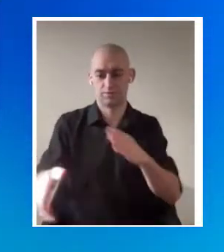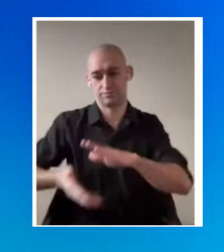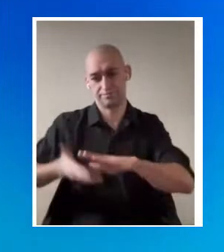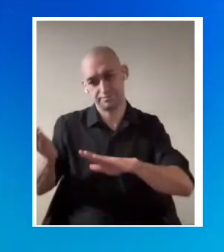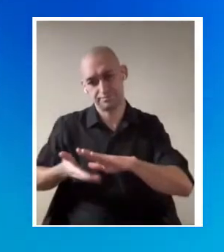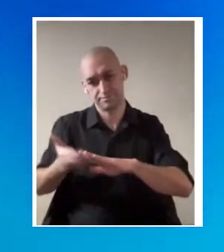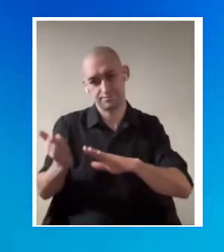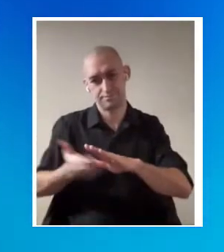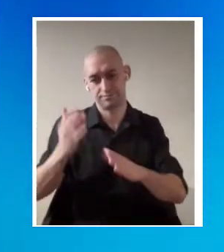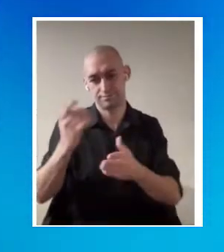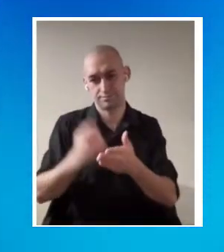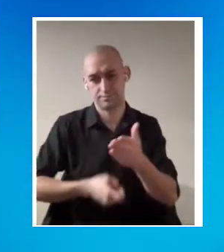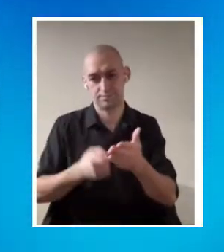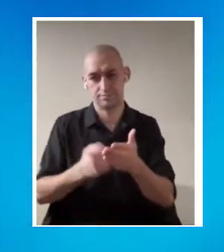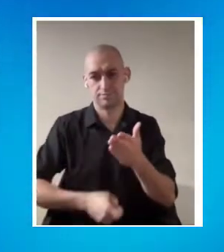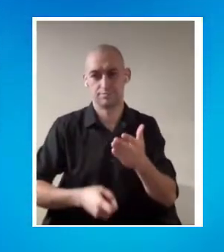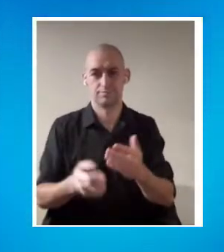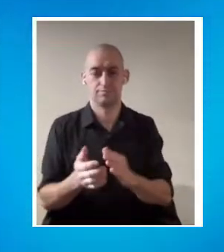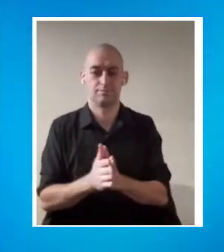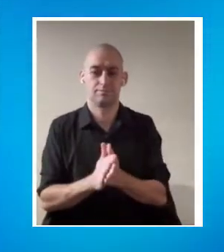street outreach.